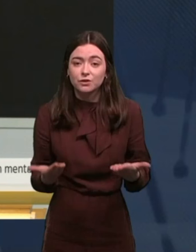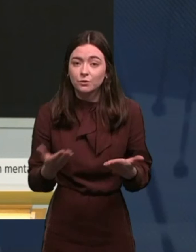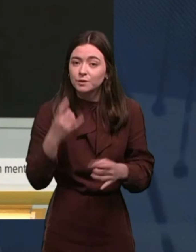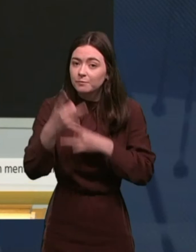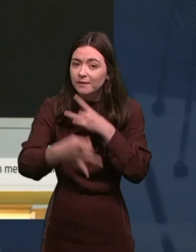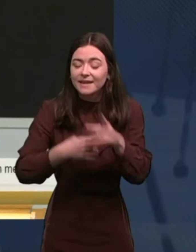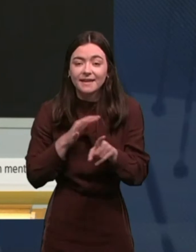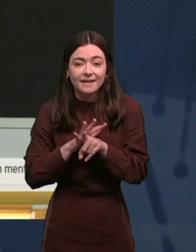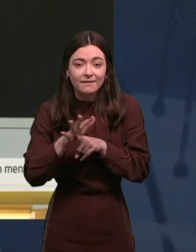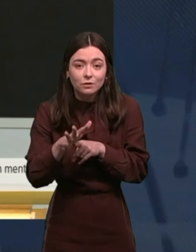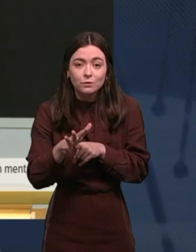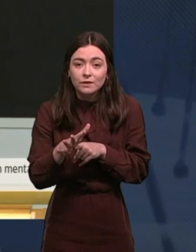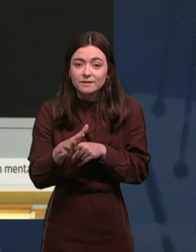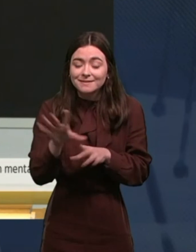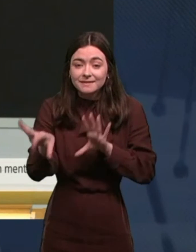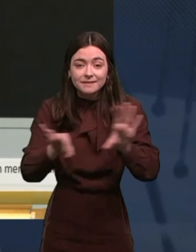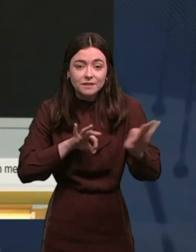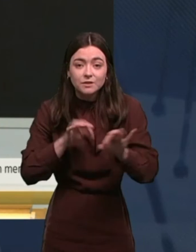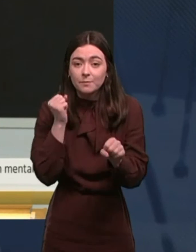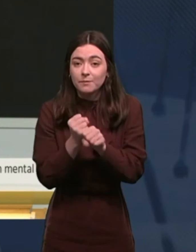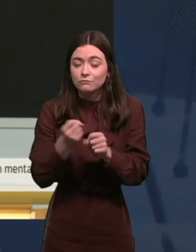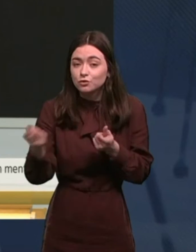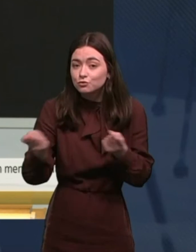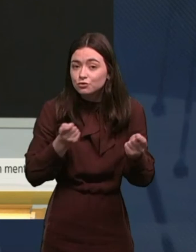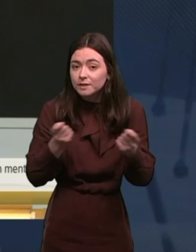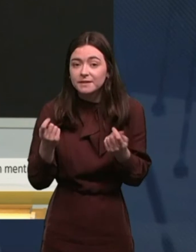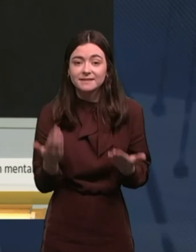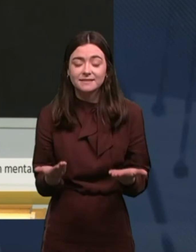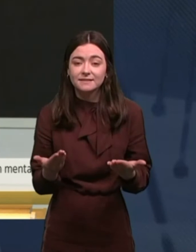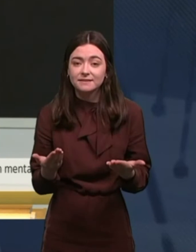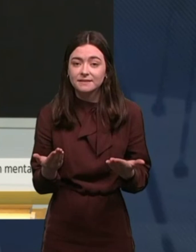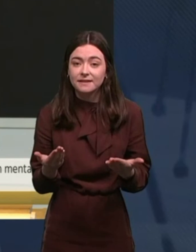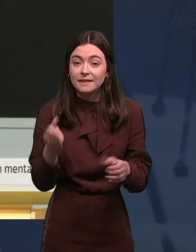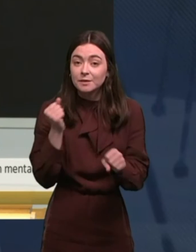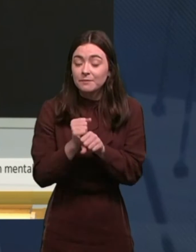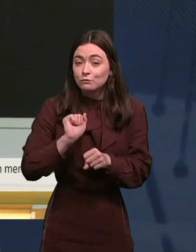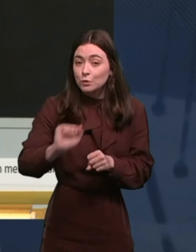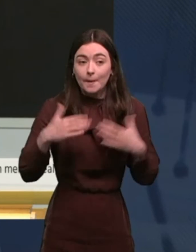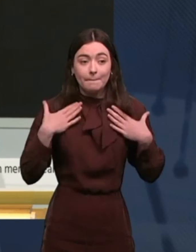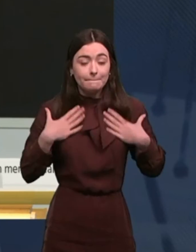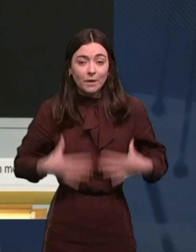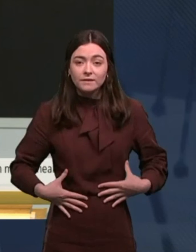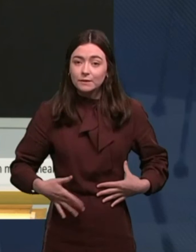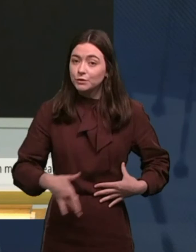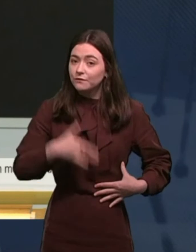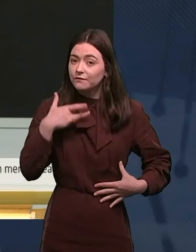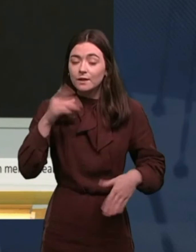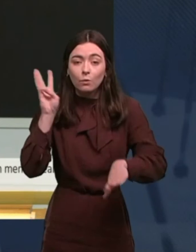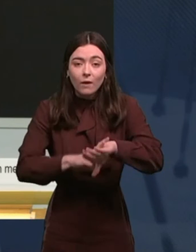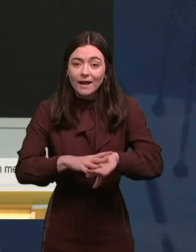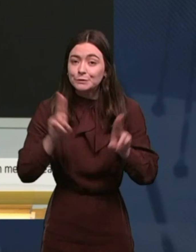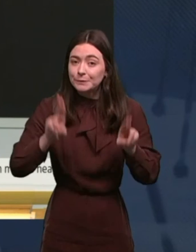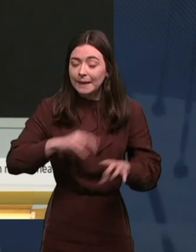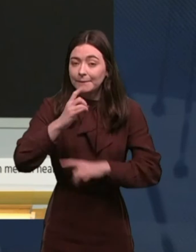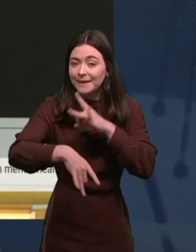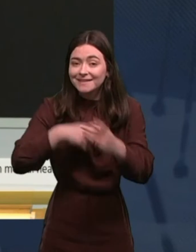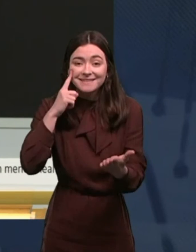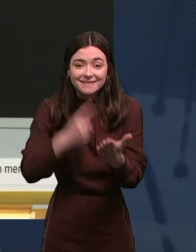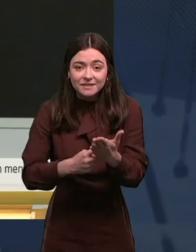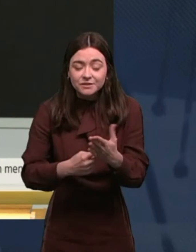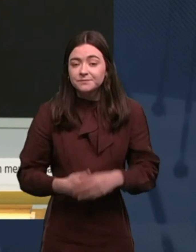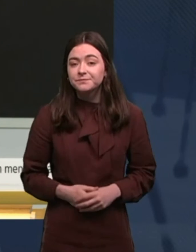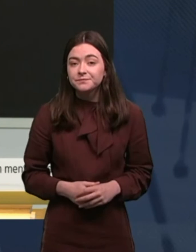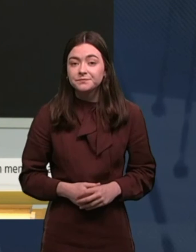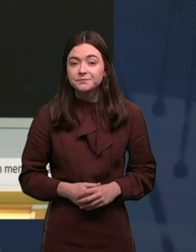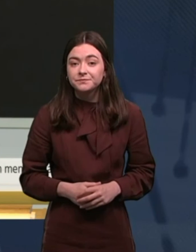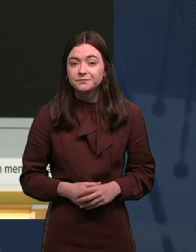informed choices about your treatment and your body when you're well. I know that there's